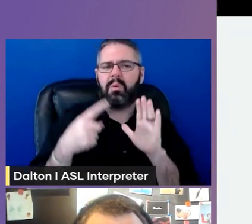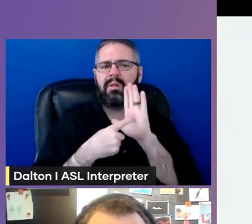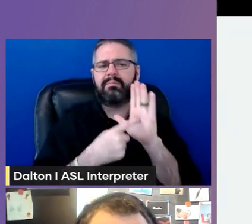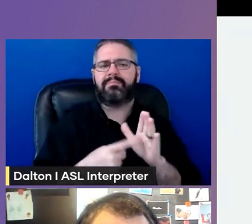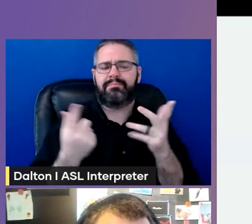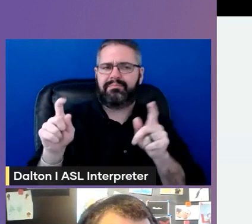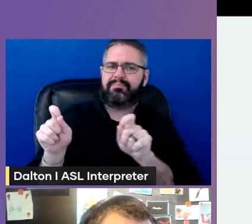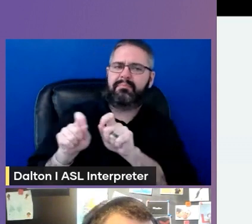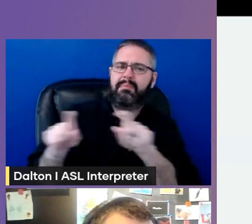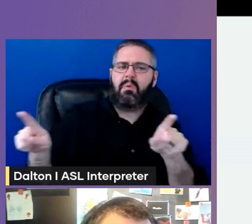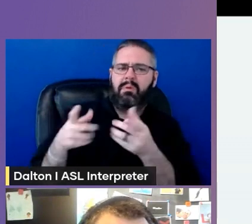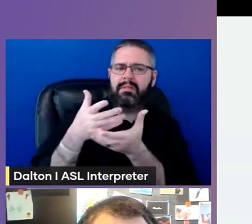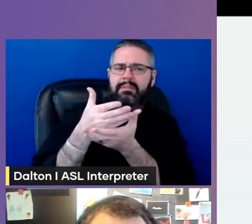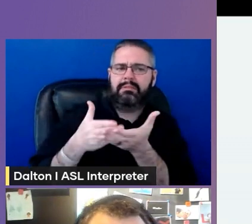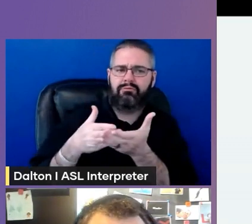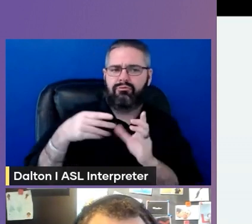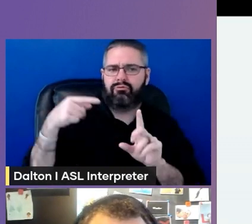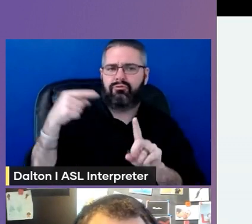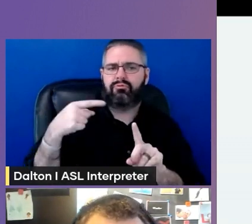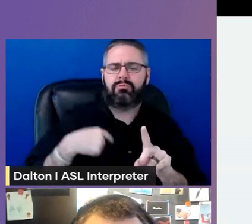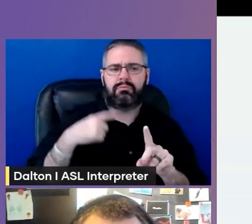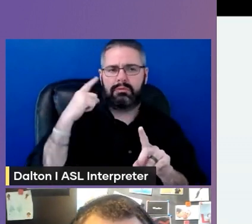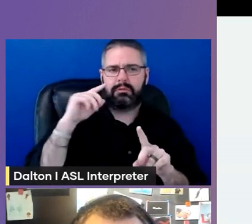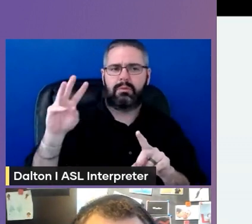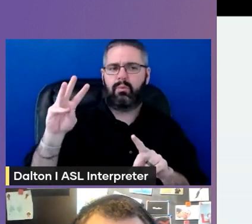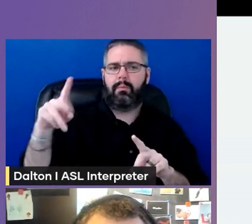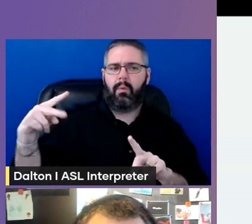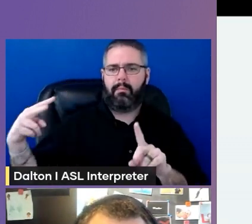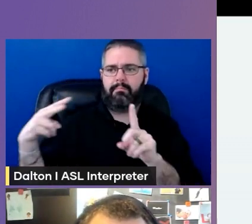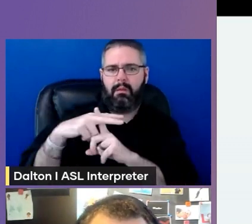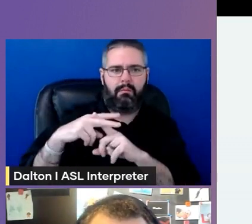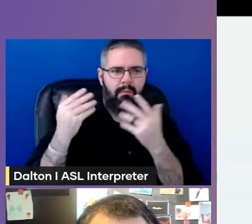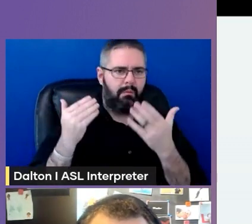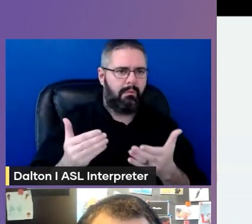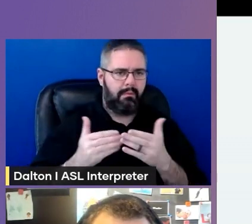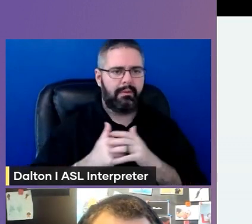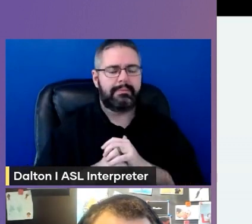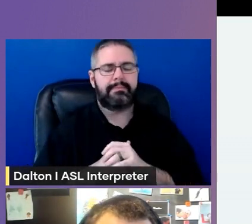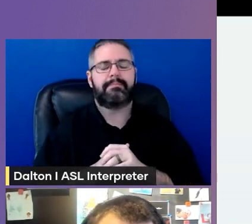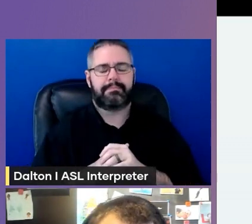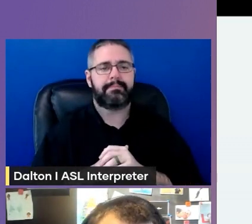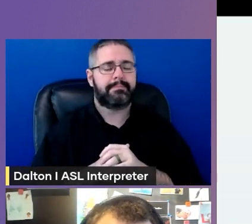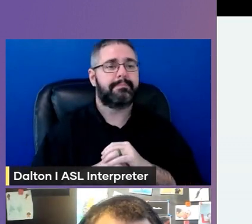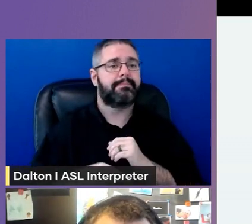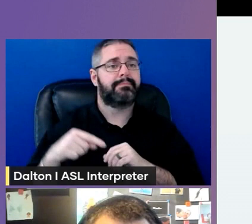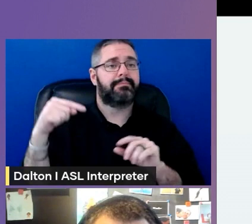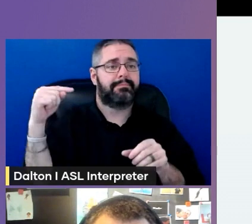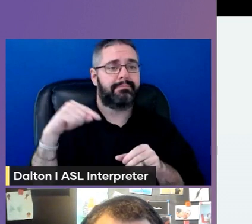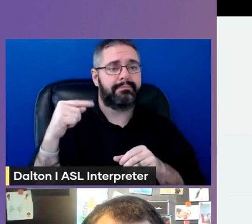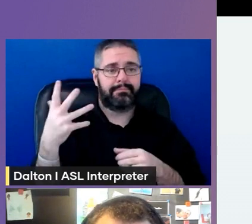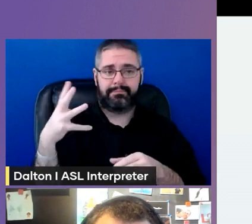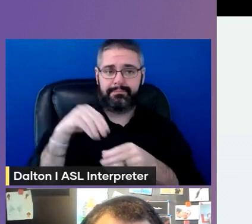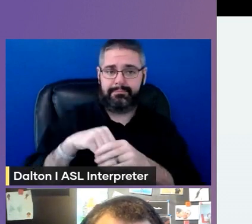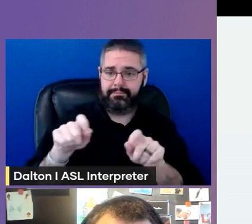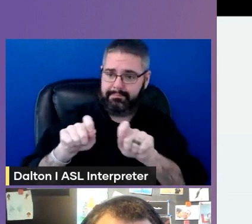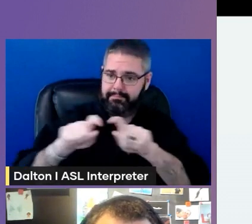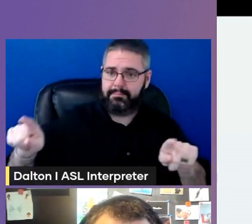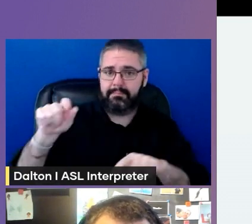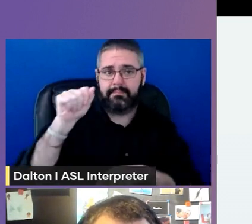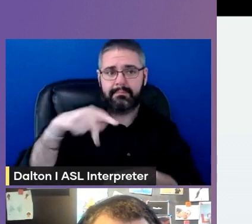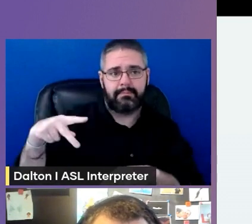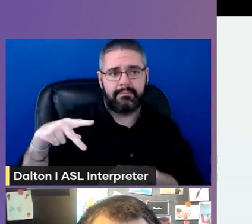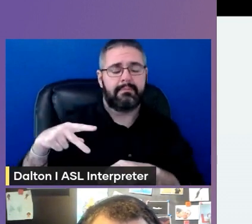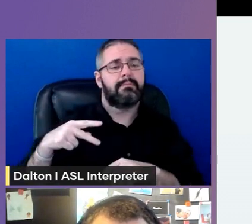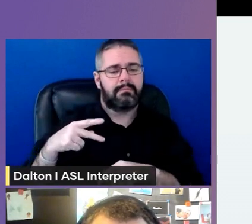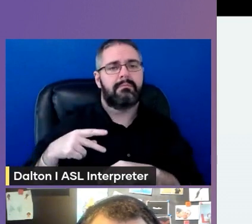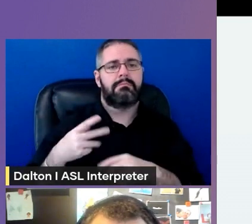section of writing this Waypoint plugin, which includes deploying your application,